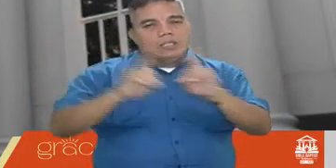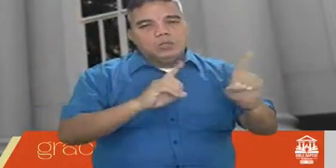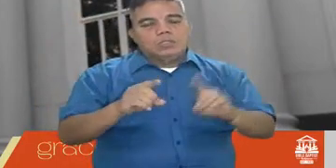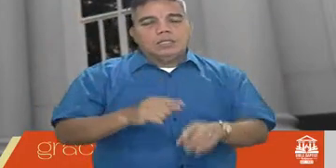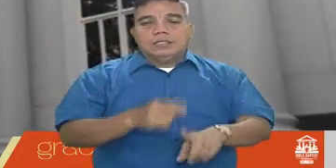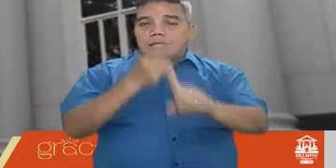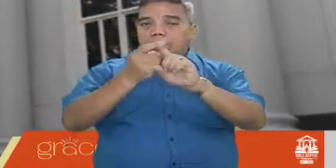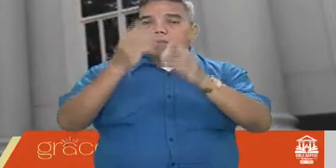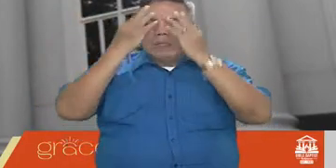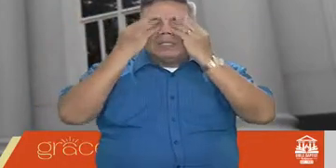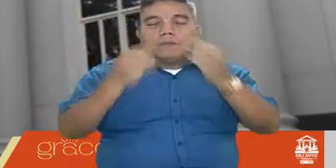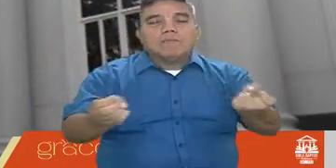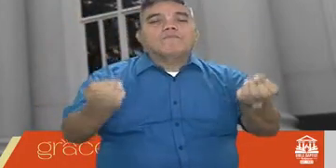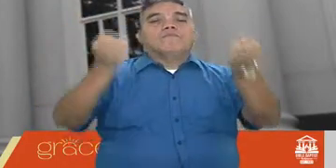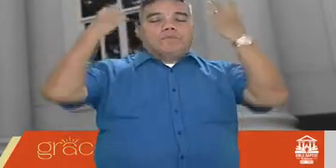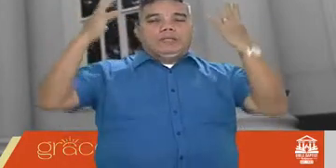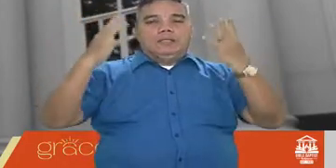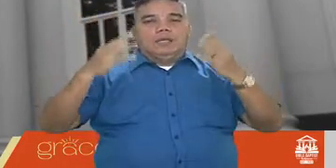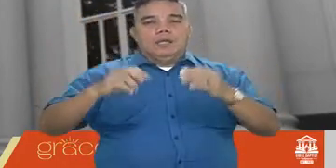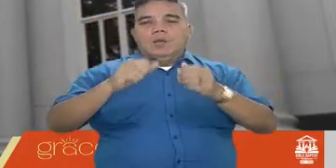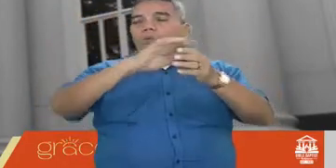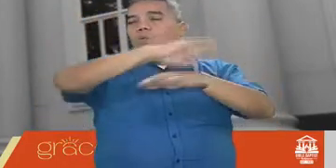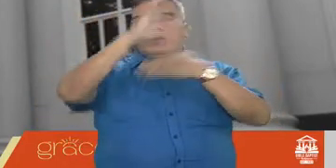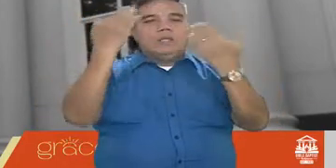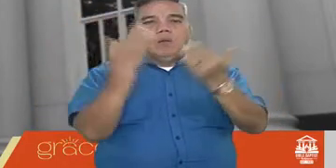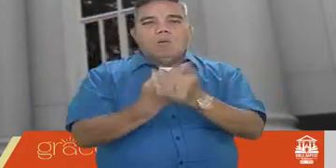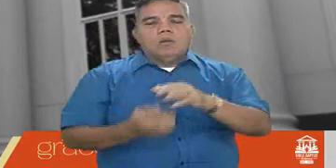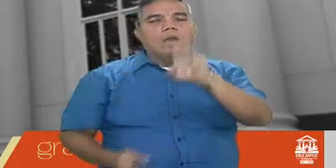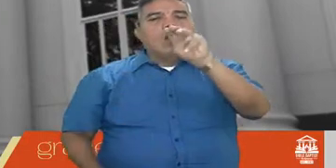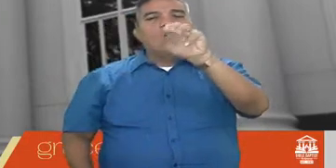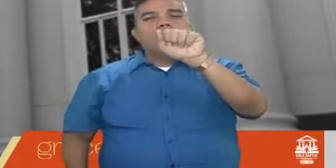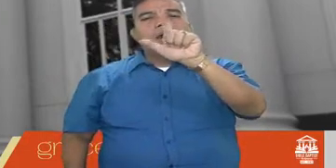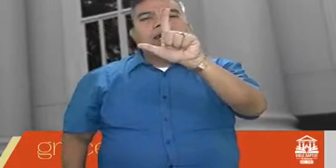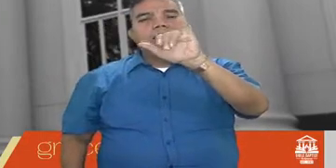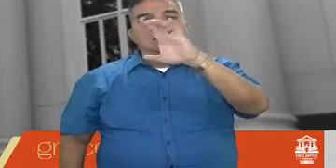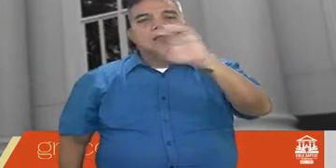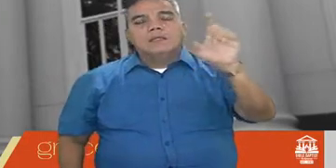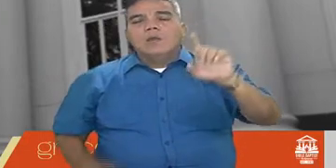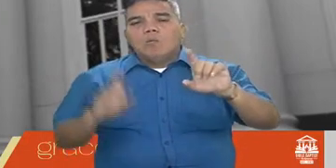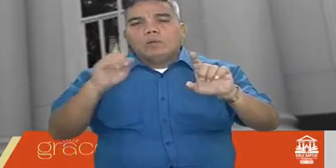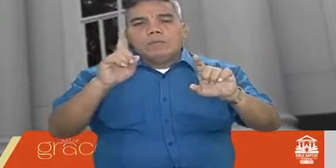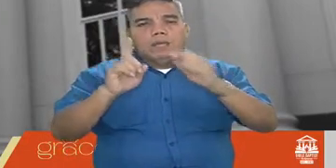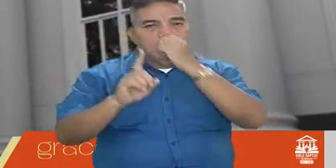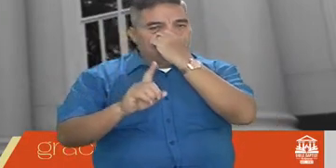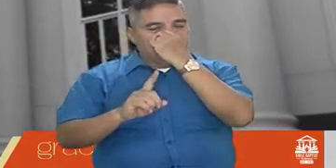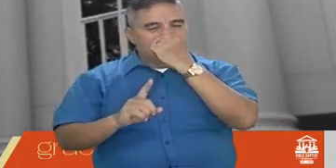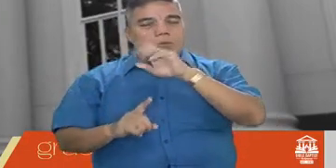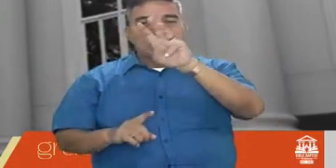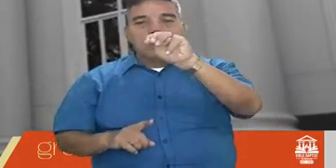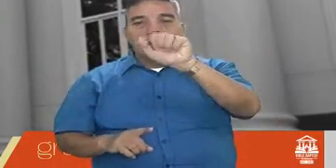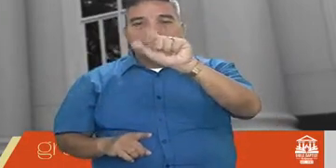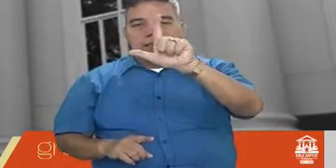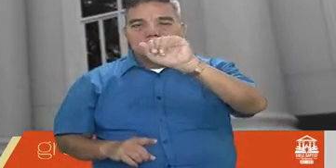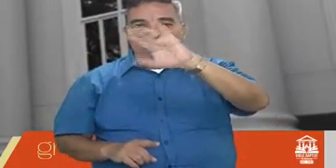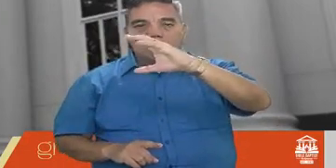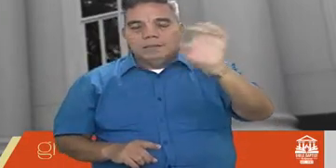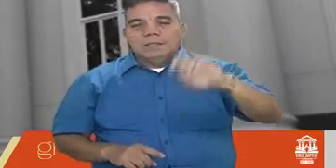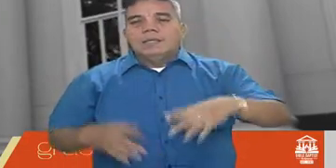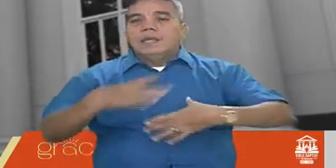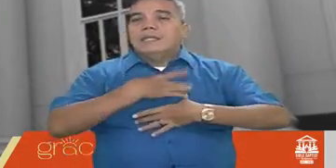away from you with all malice. What is malice? Ill will. What is